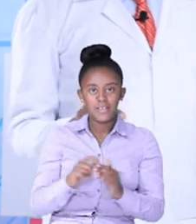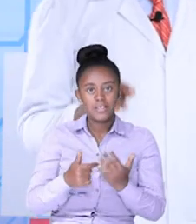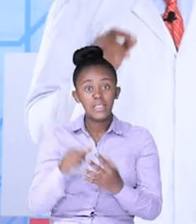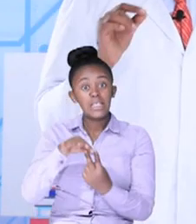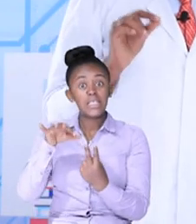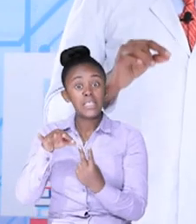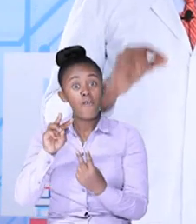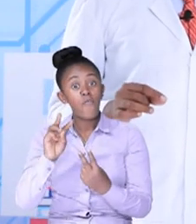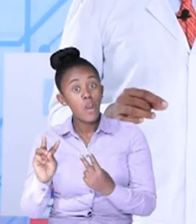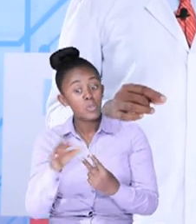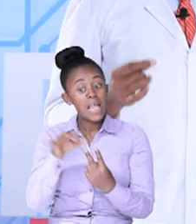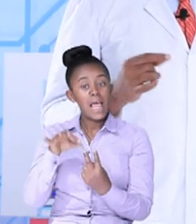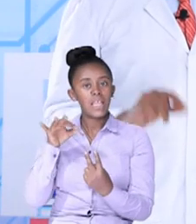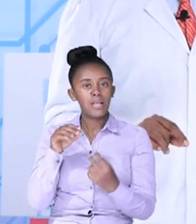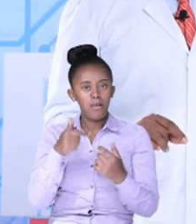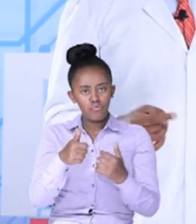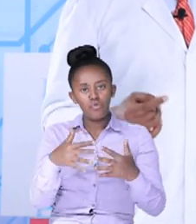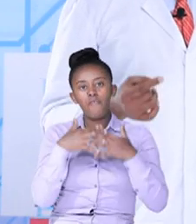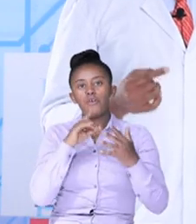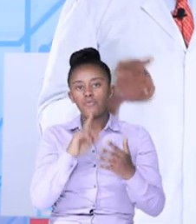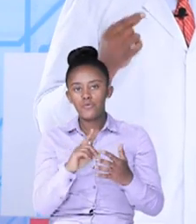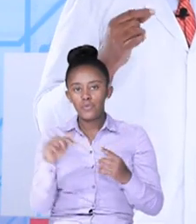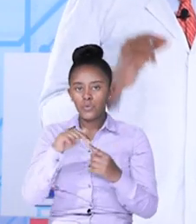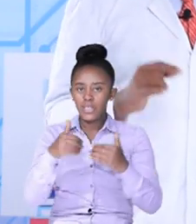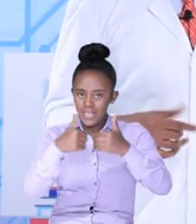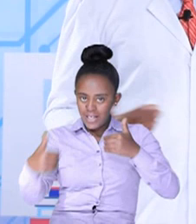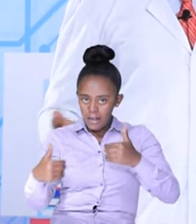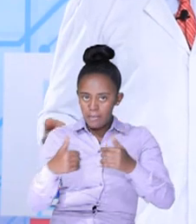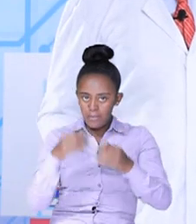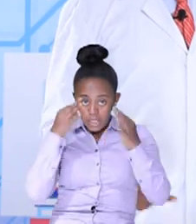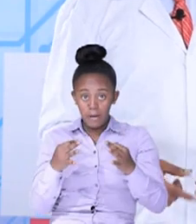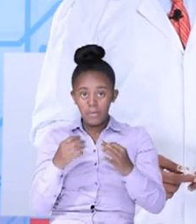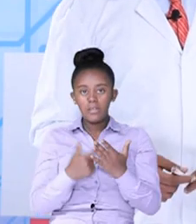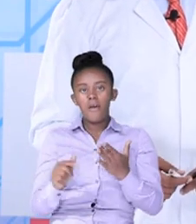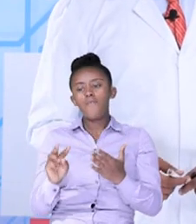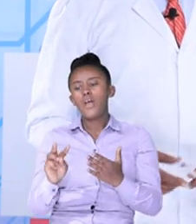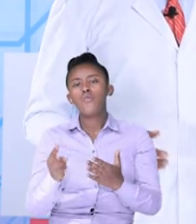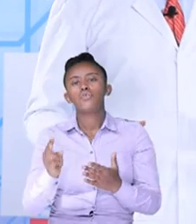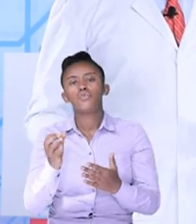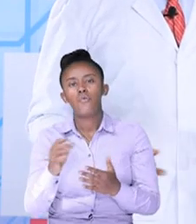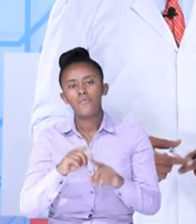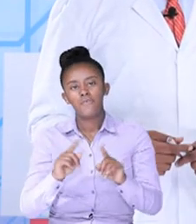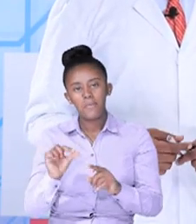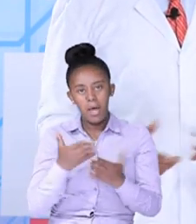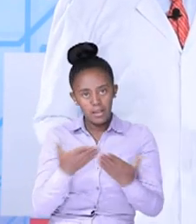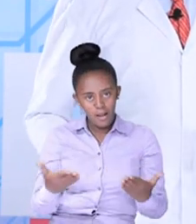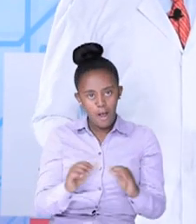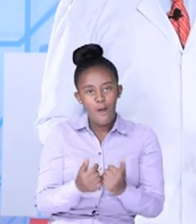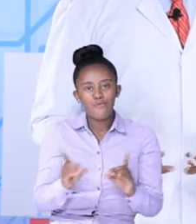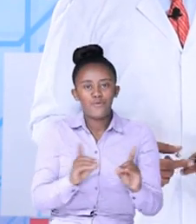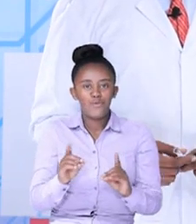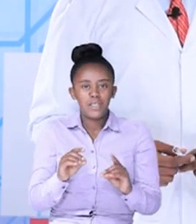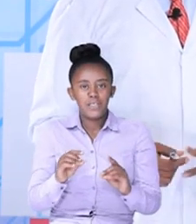is a device which used to determine the velocity of different particles. How do we do